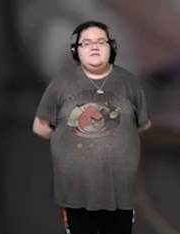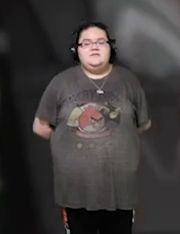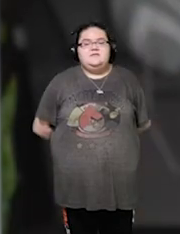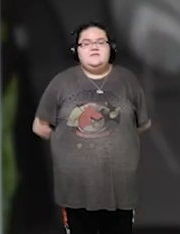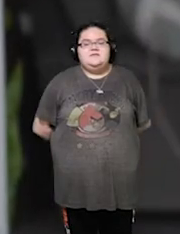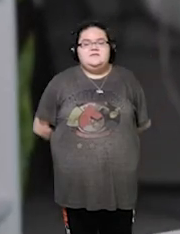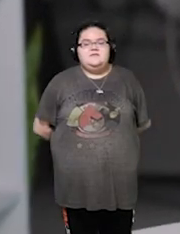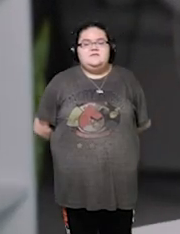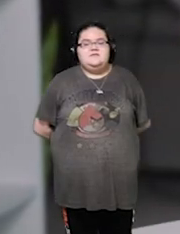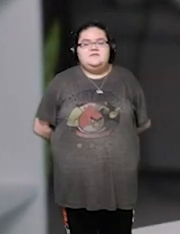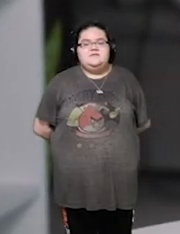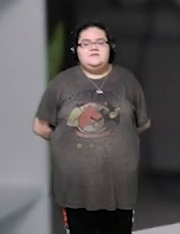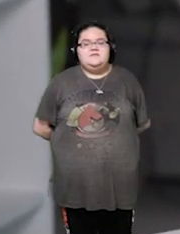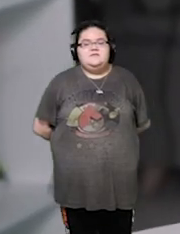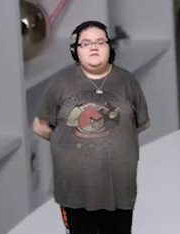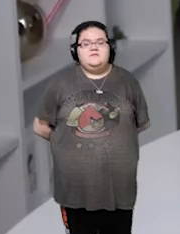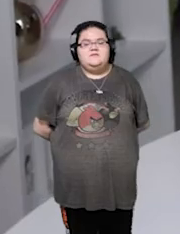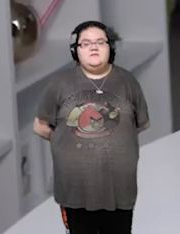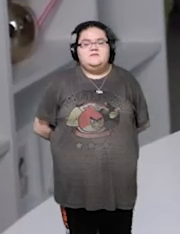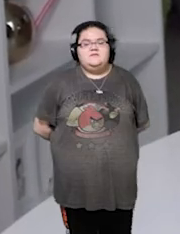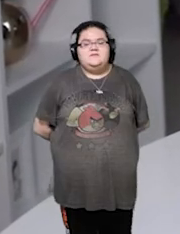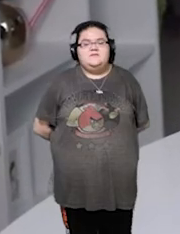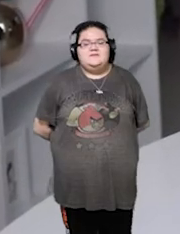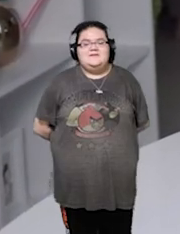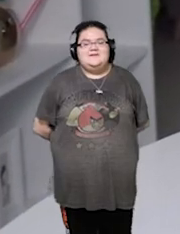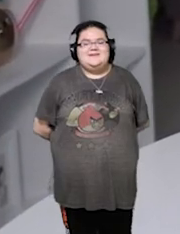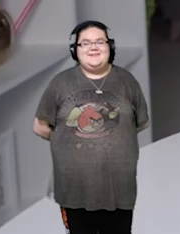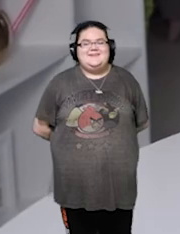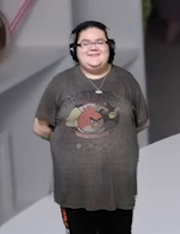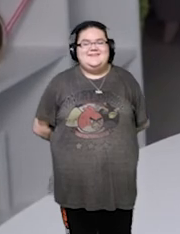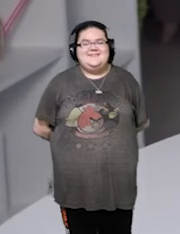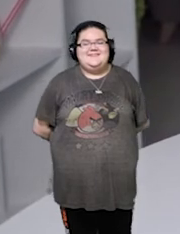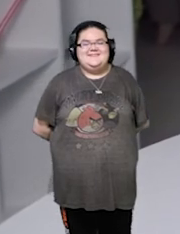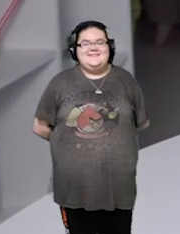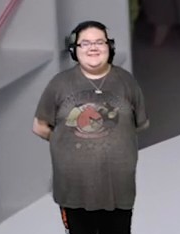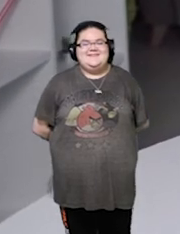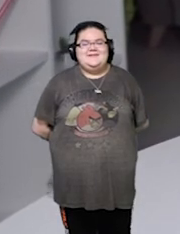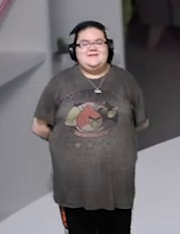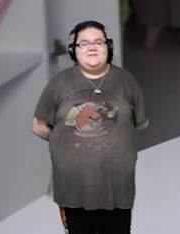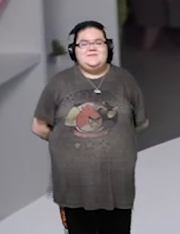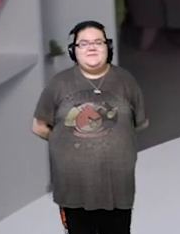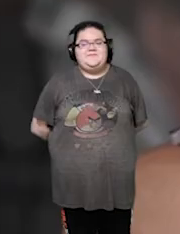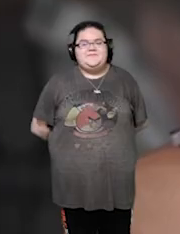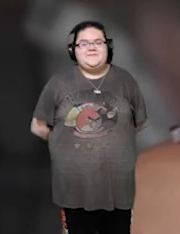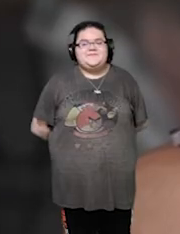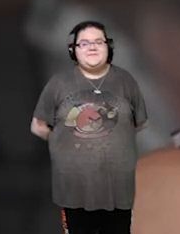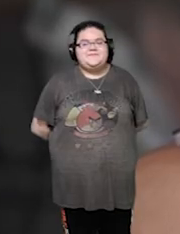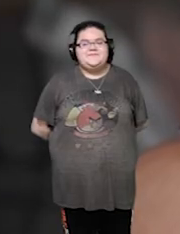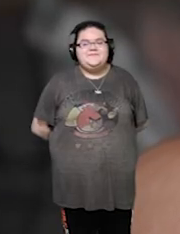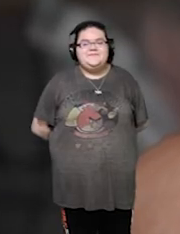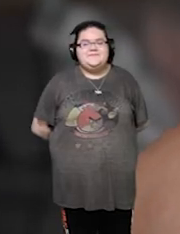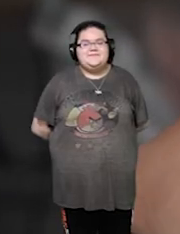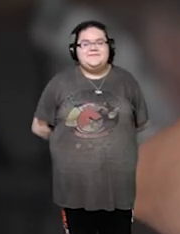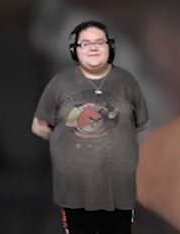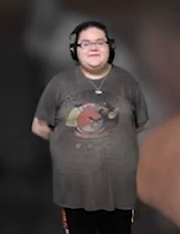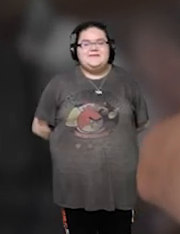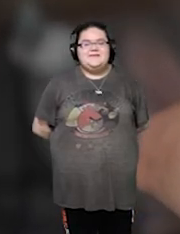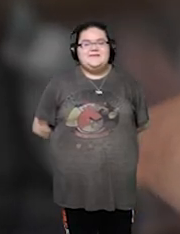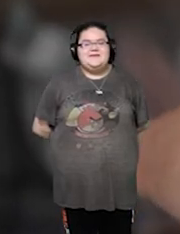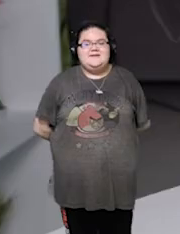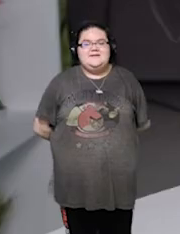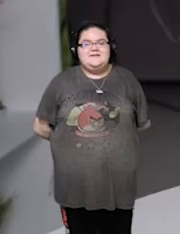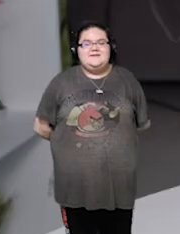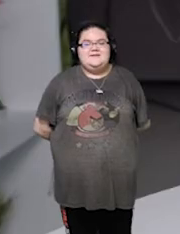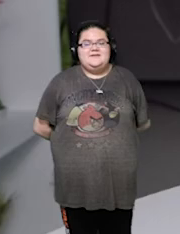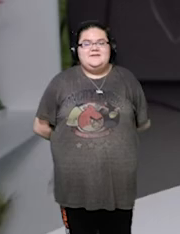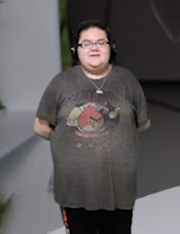ropey. That's not a Yankee Candle wick. That is not a Yankee Candle wick. They're much shorter than this. They don't feel like this. It's a scam Yankee Candle. It's like a Spanky